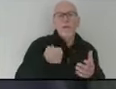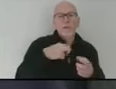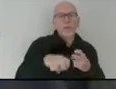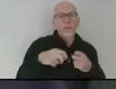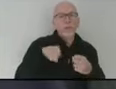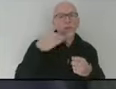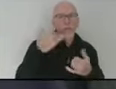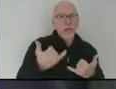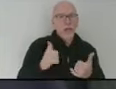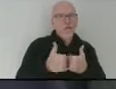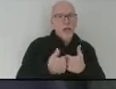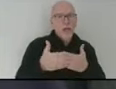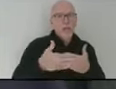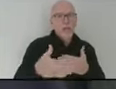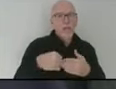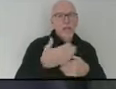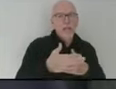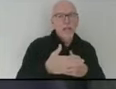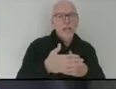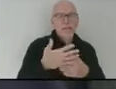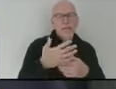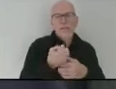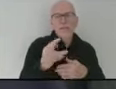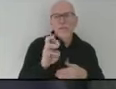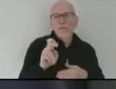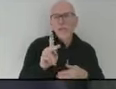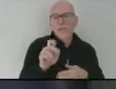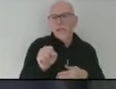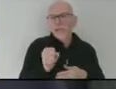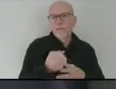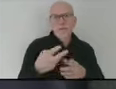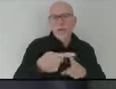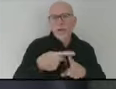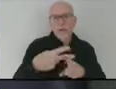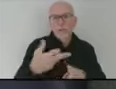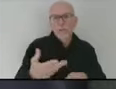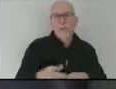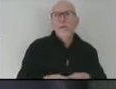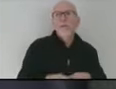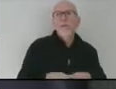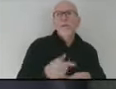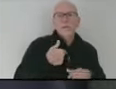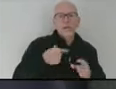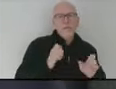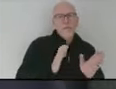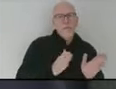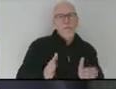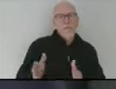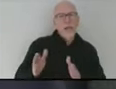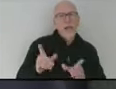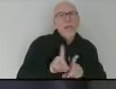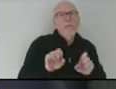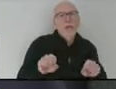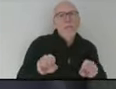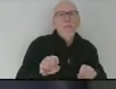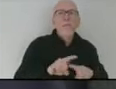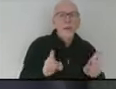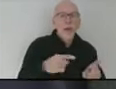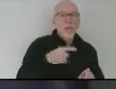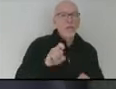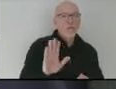challenge here in the next few weeks to few months. And we're readying ourselves to be as prepared as possible, but we do need your